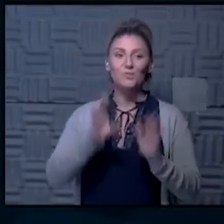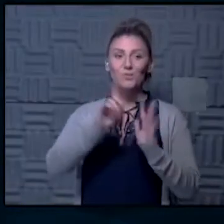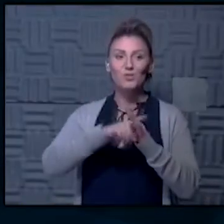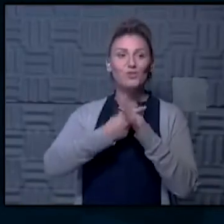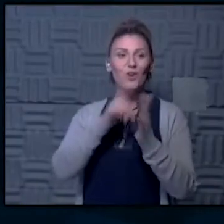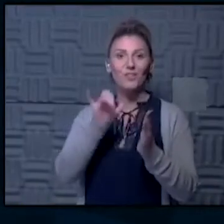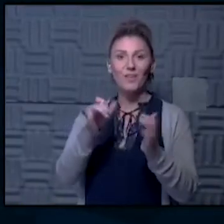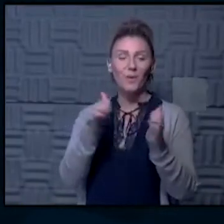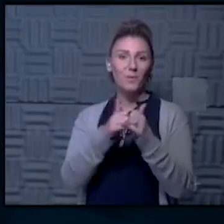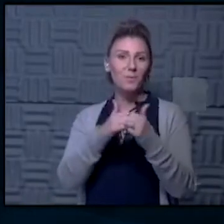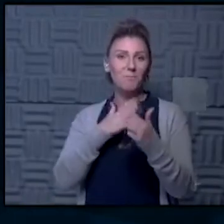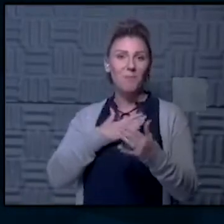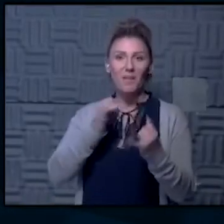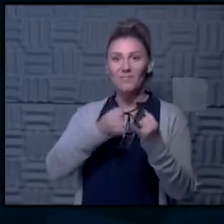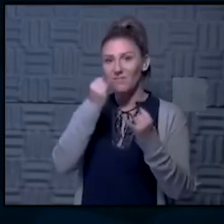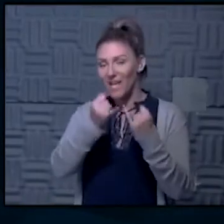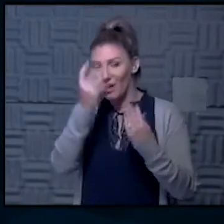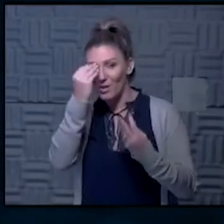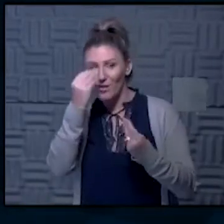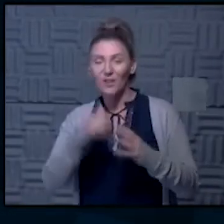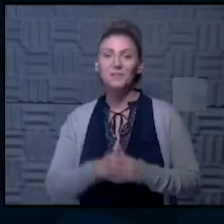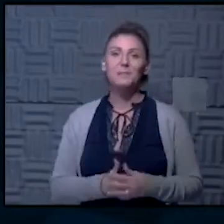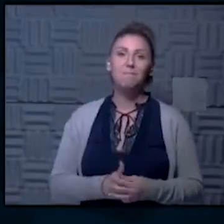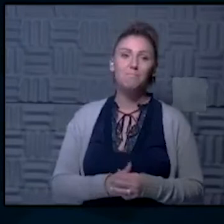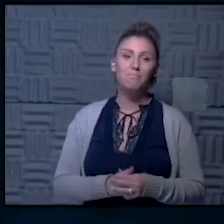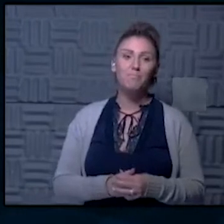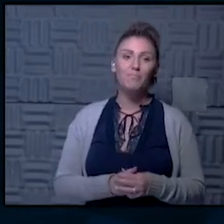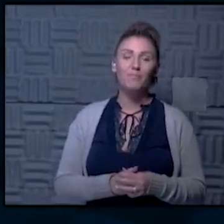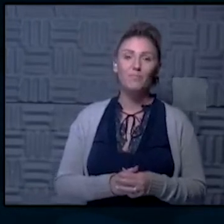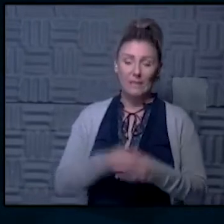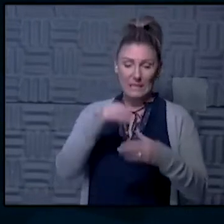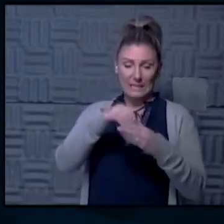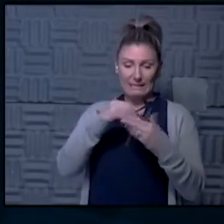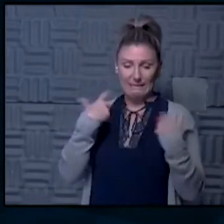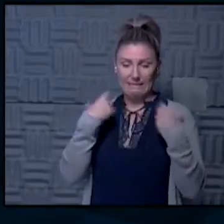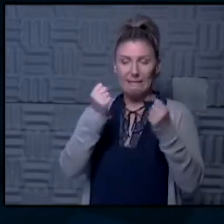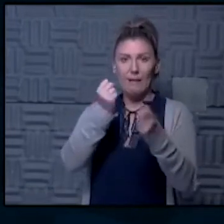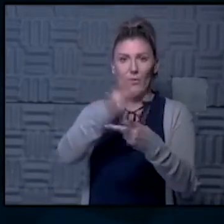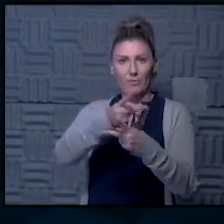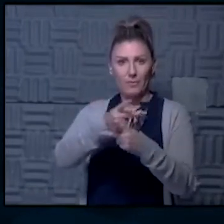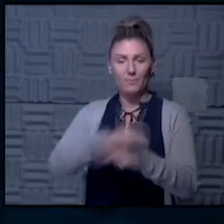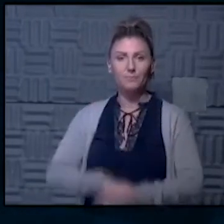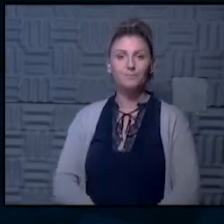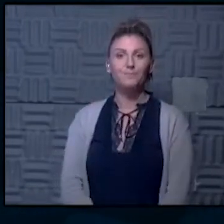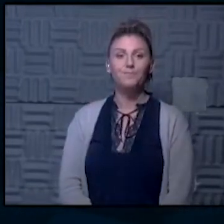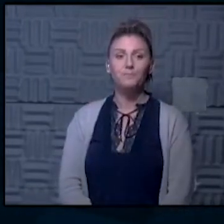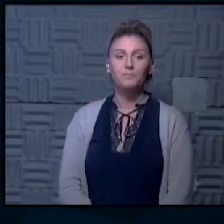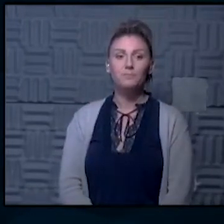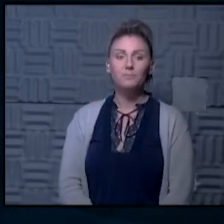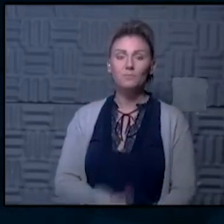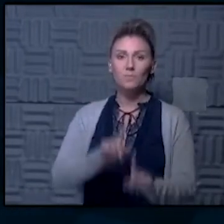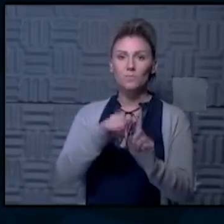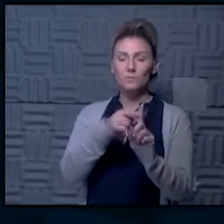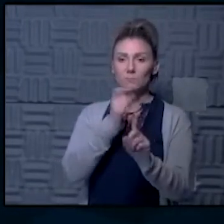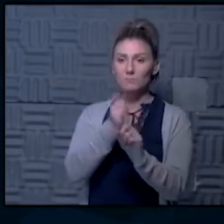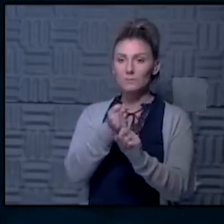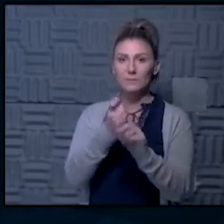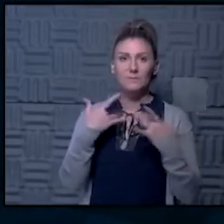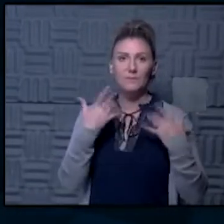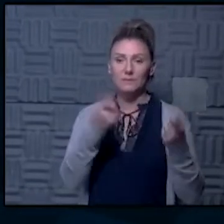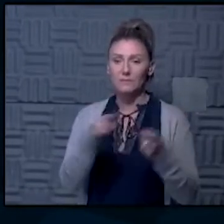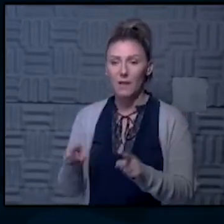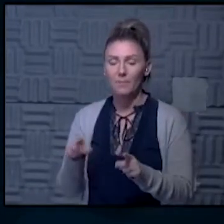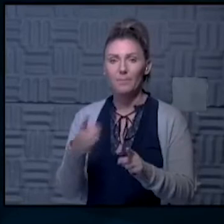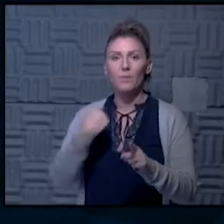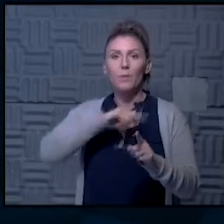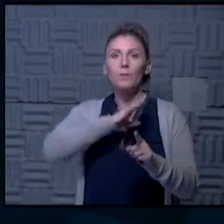here with my final thoughts. In healthcare, when adverse events happen, we